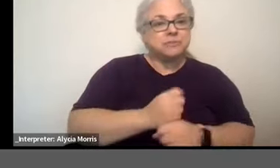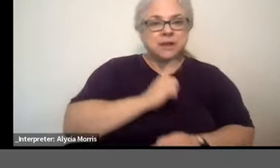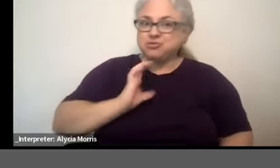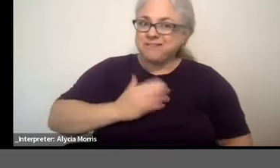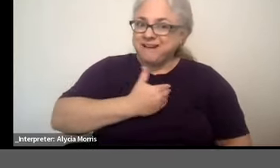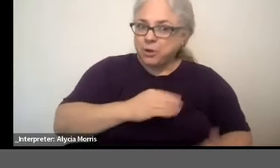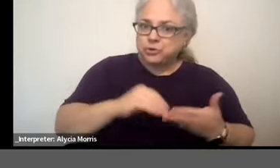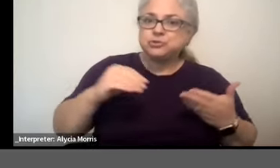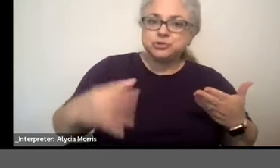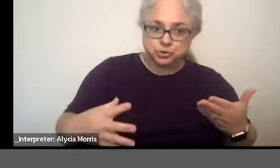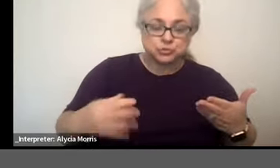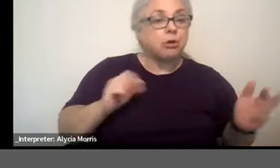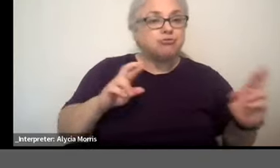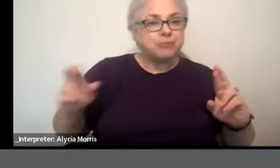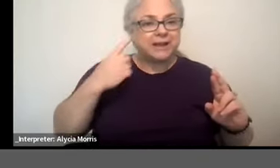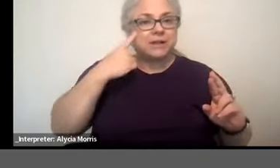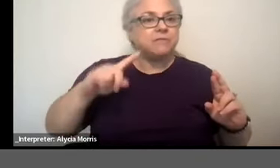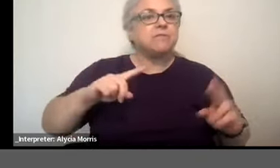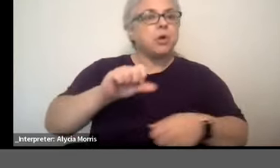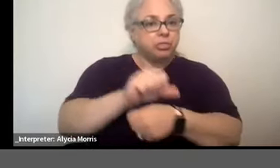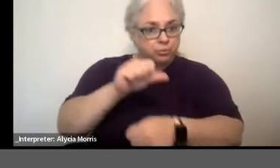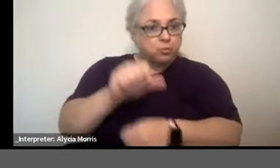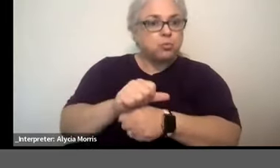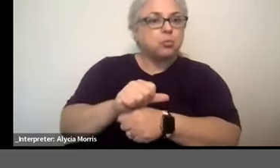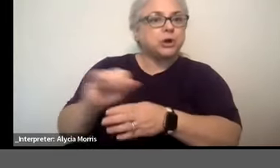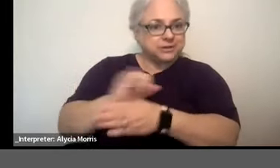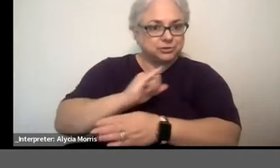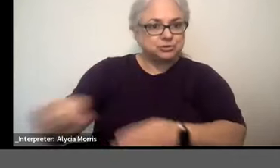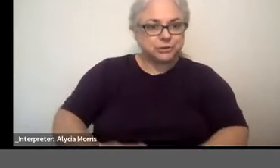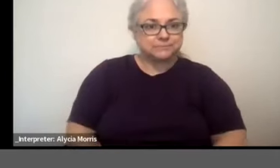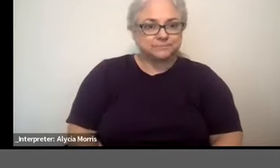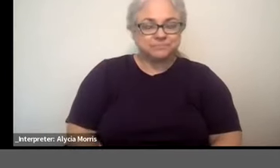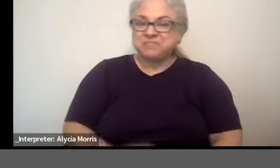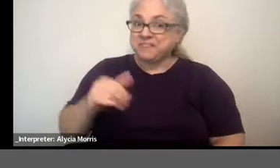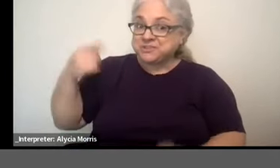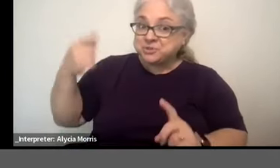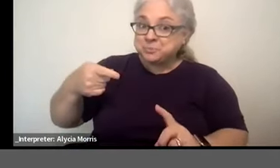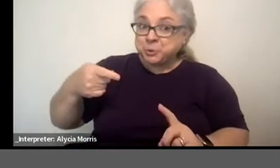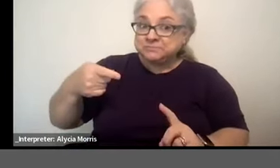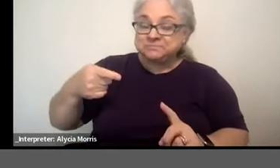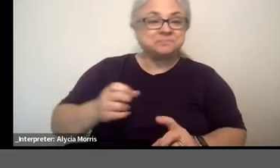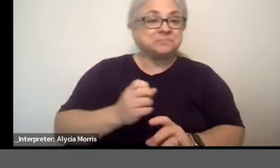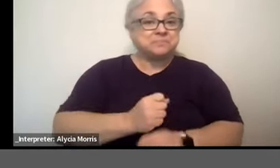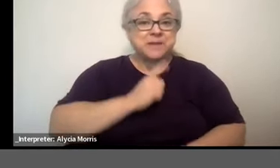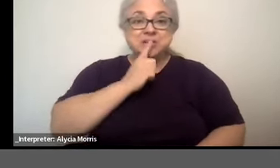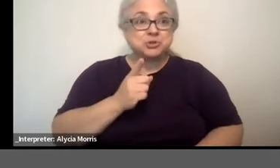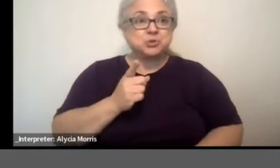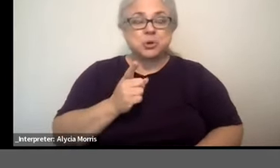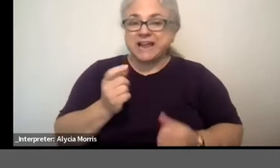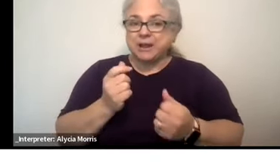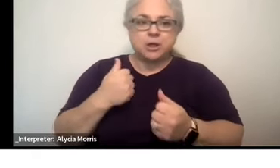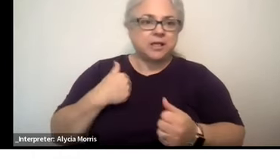are workforce ready. And that's really what we're all here to ensure is happening in our